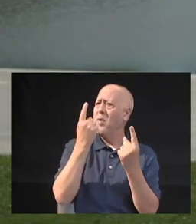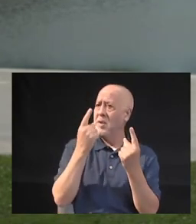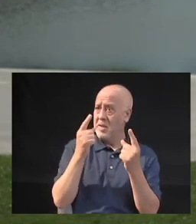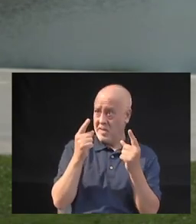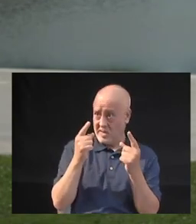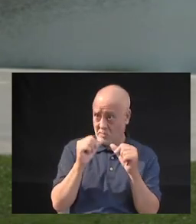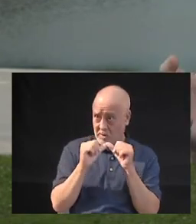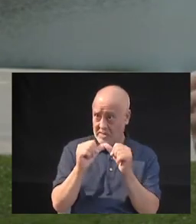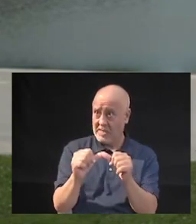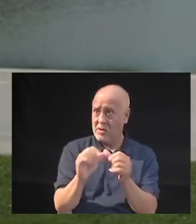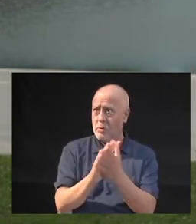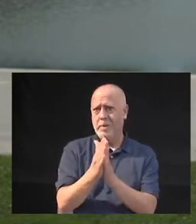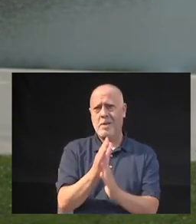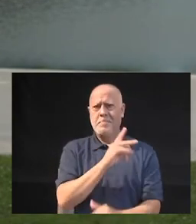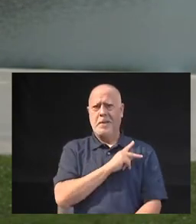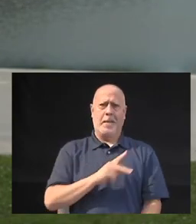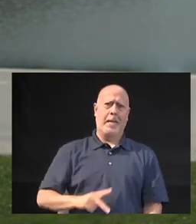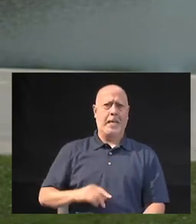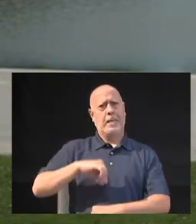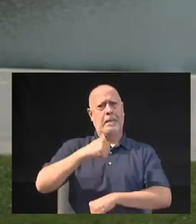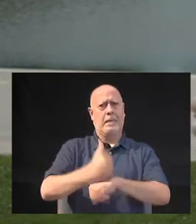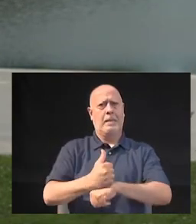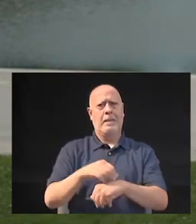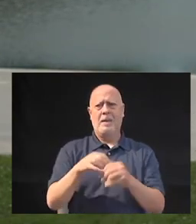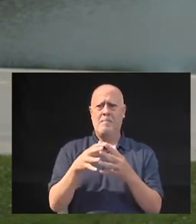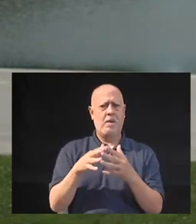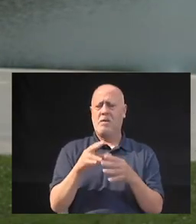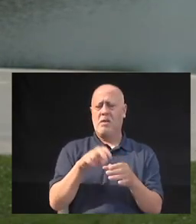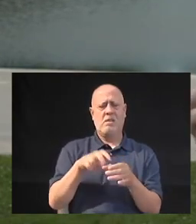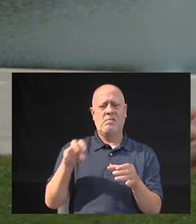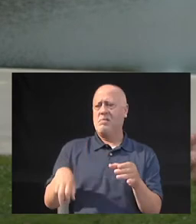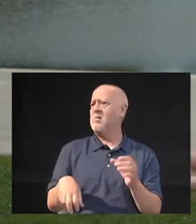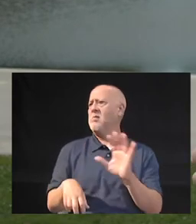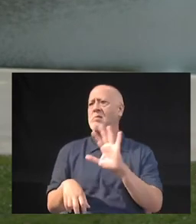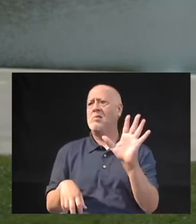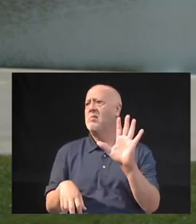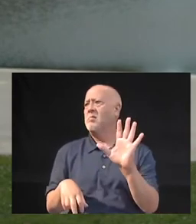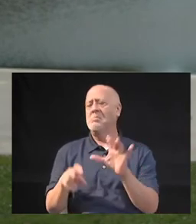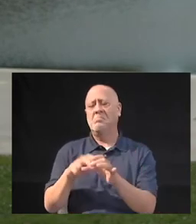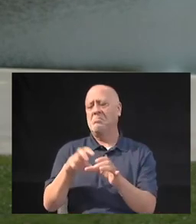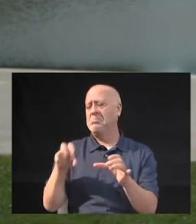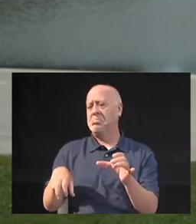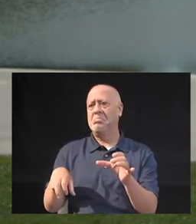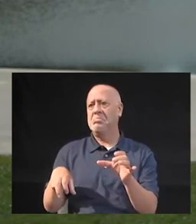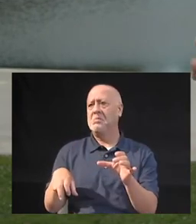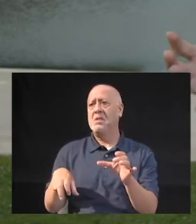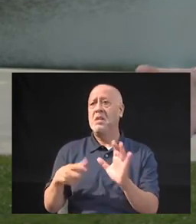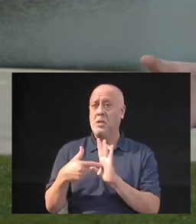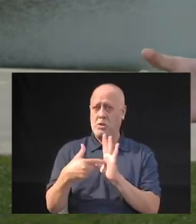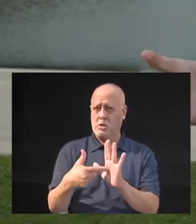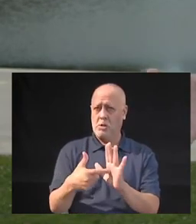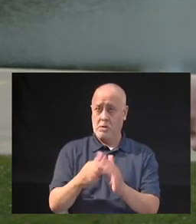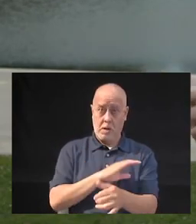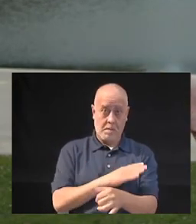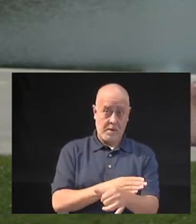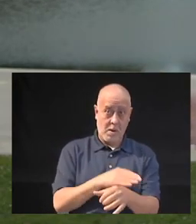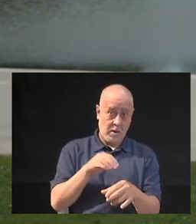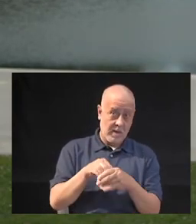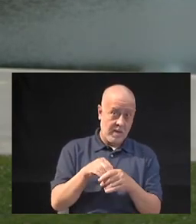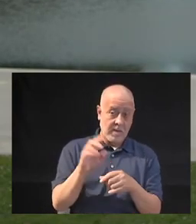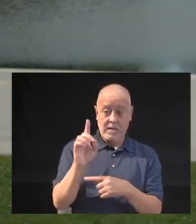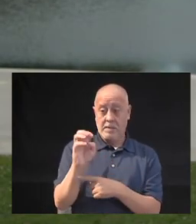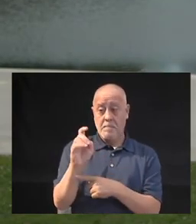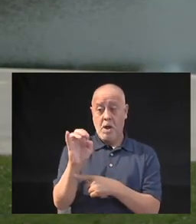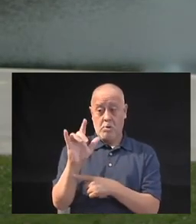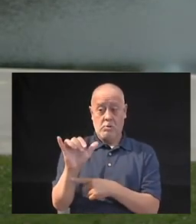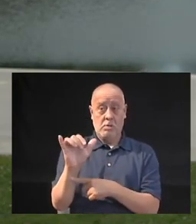going to stay on and become a king in America, he steps down and he steps out of power. And he shows how power in a democracy will